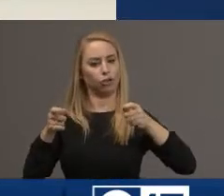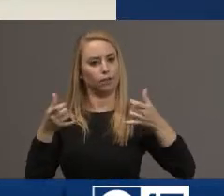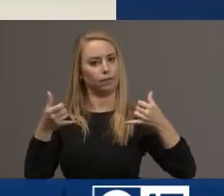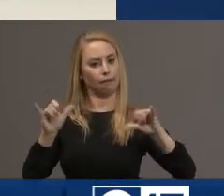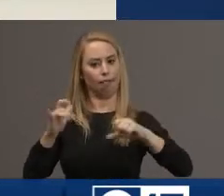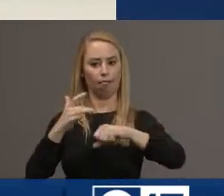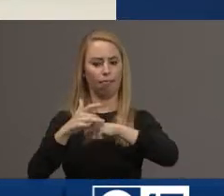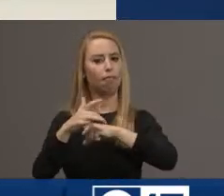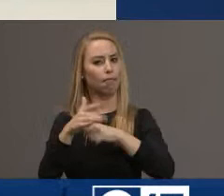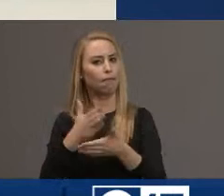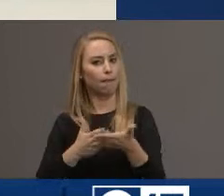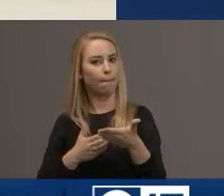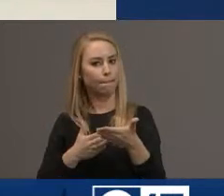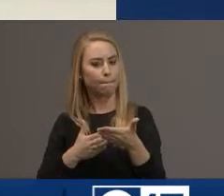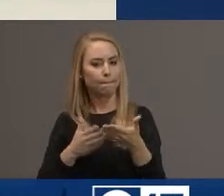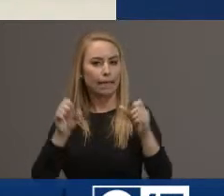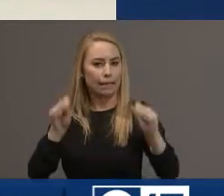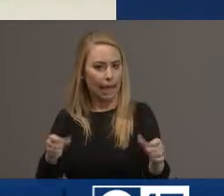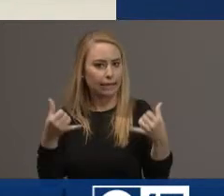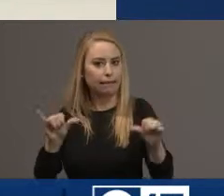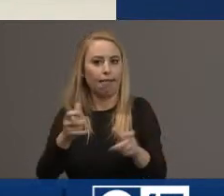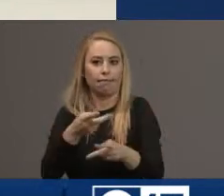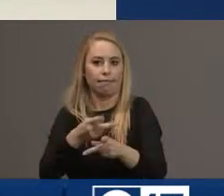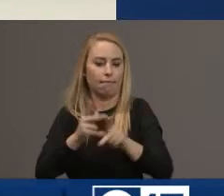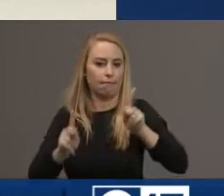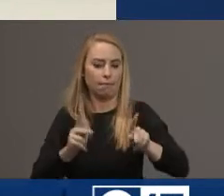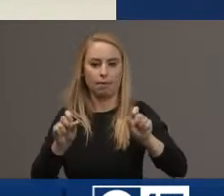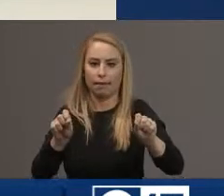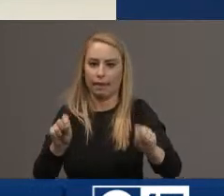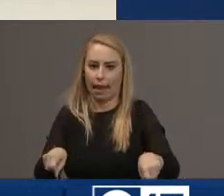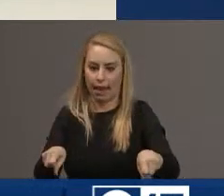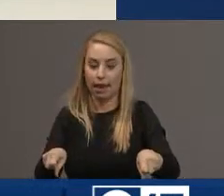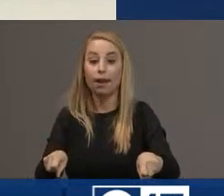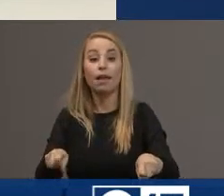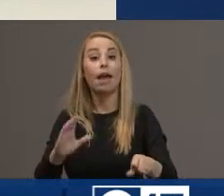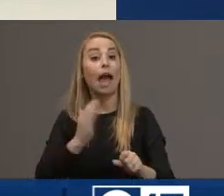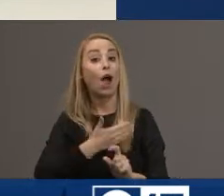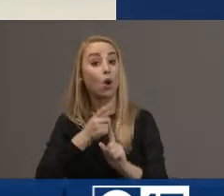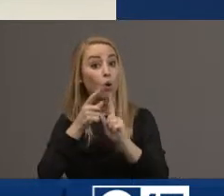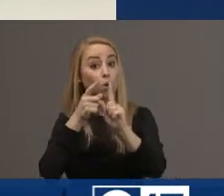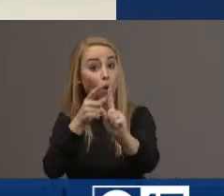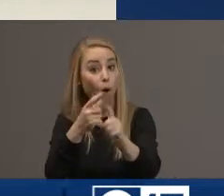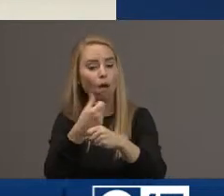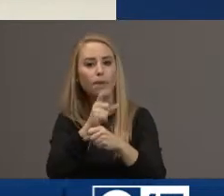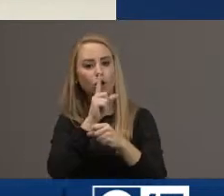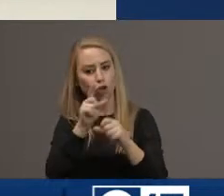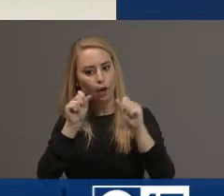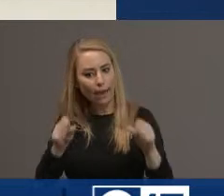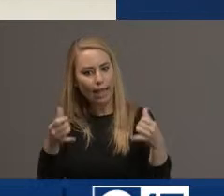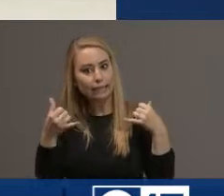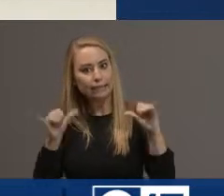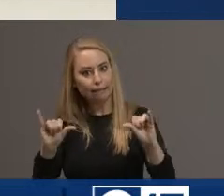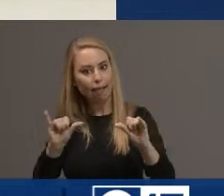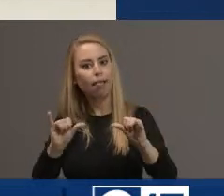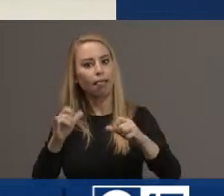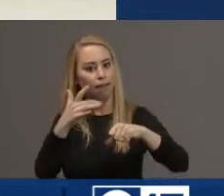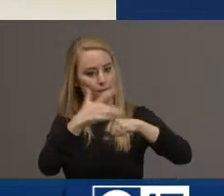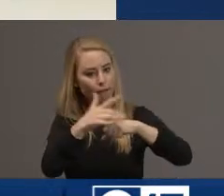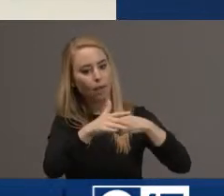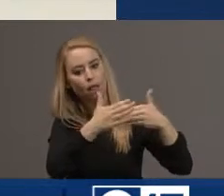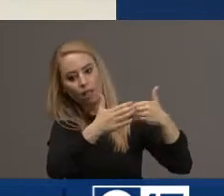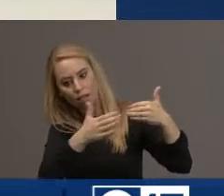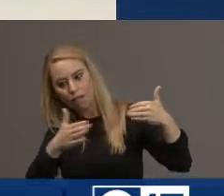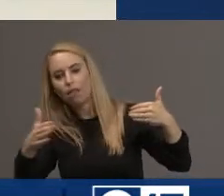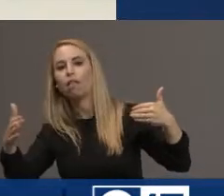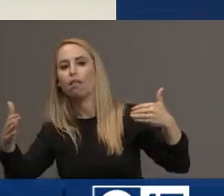now so that we can care for people. But what we want to do is continue to be in a position to do that while we slow this